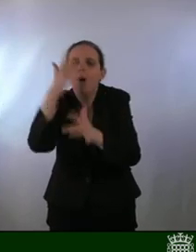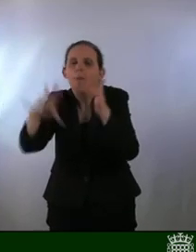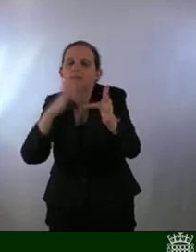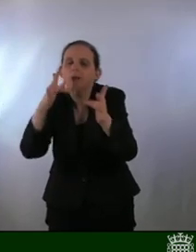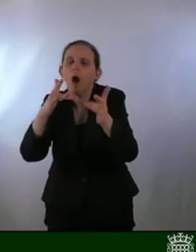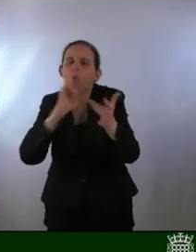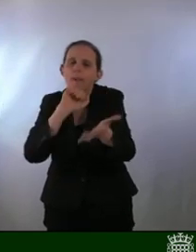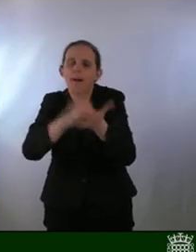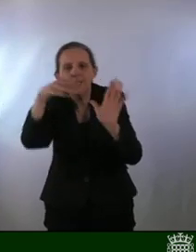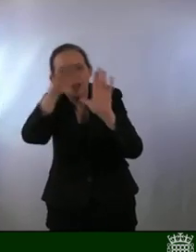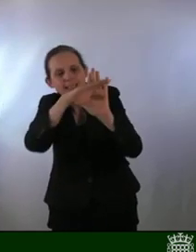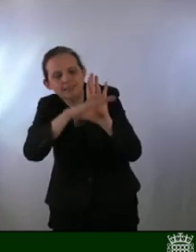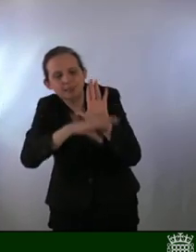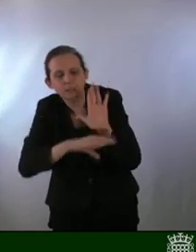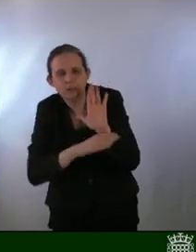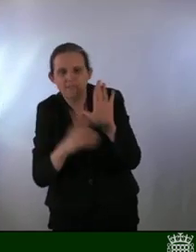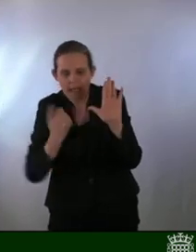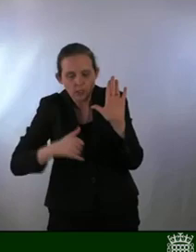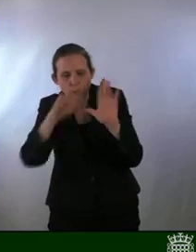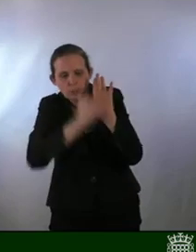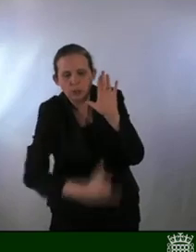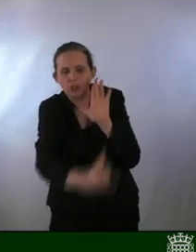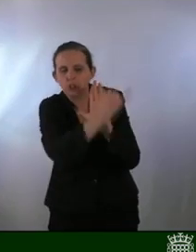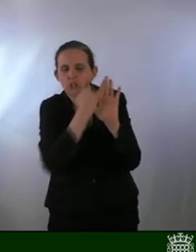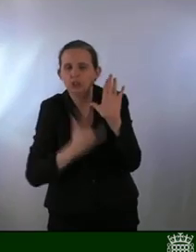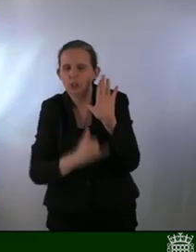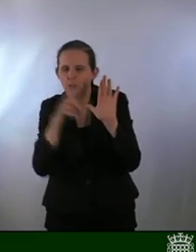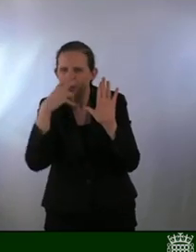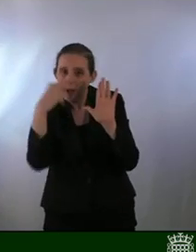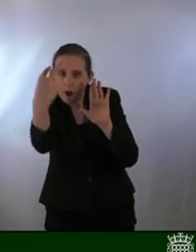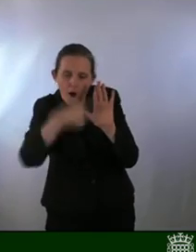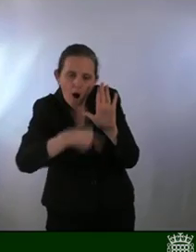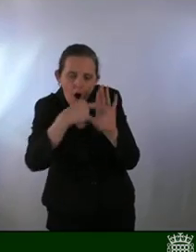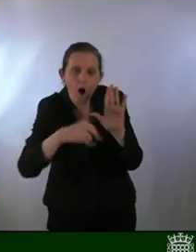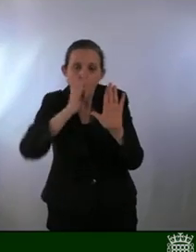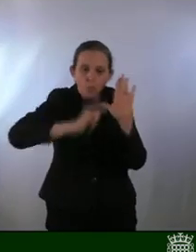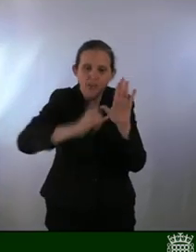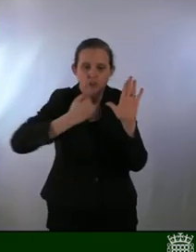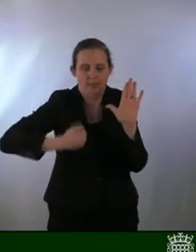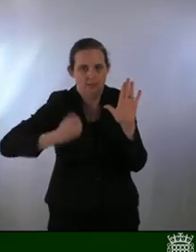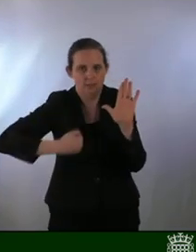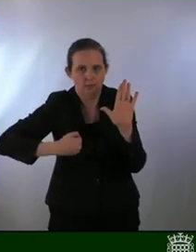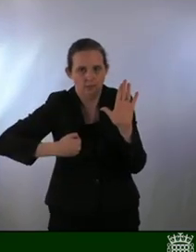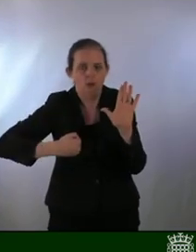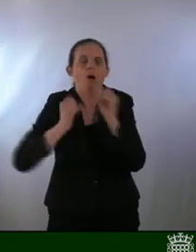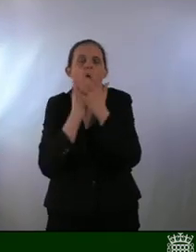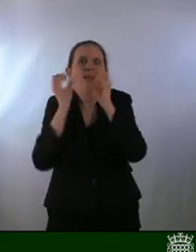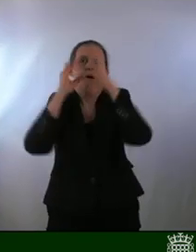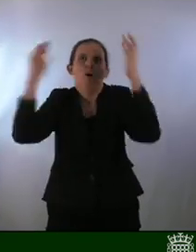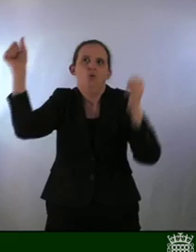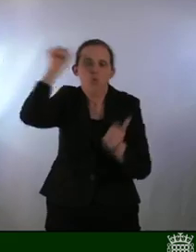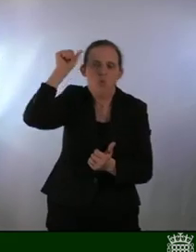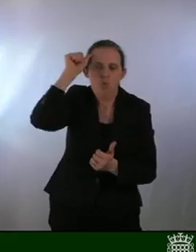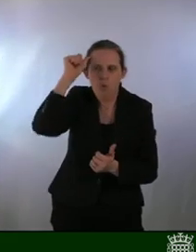can see not only the answers to the question which I'm giving, but can see the precise wording of what we expect